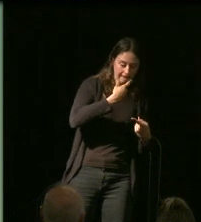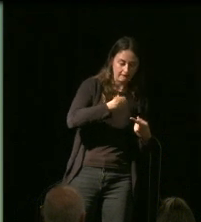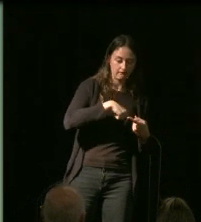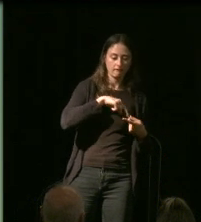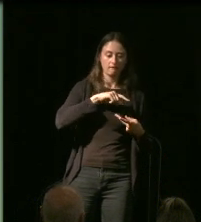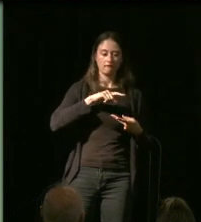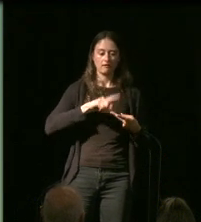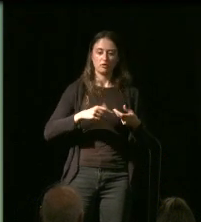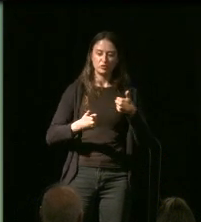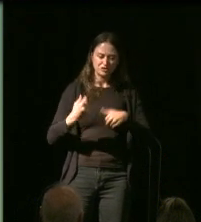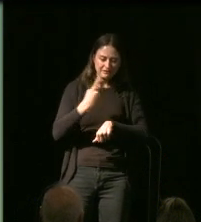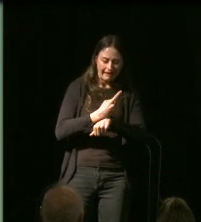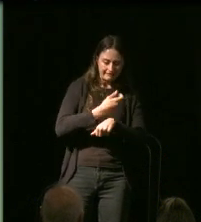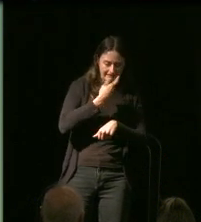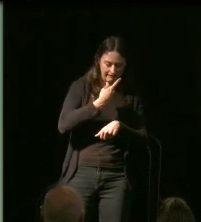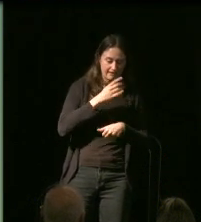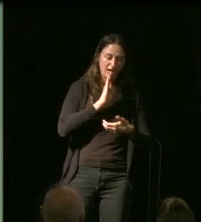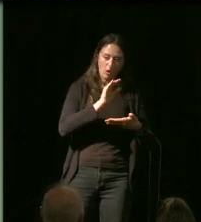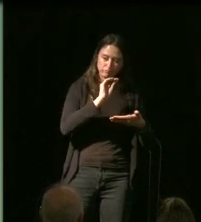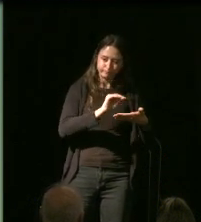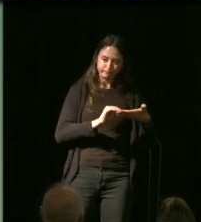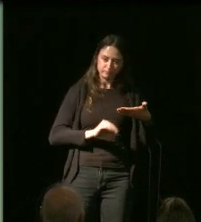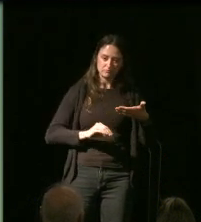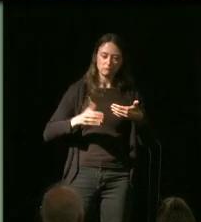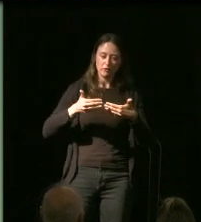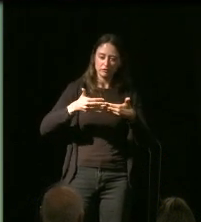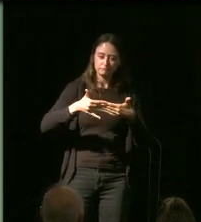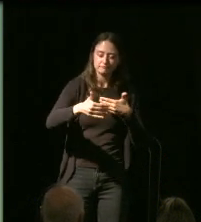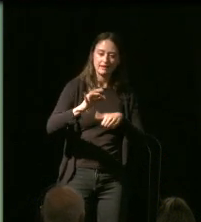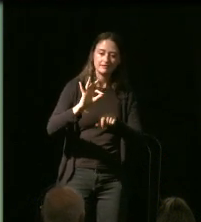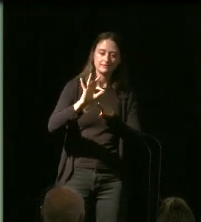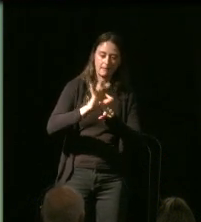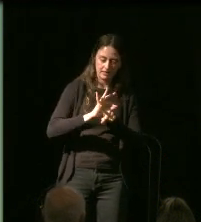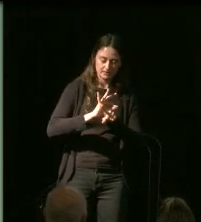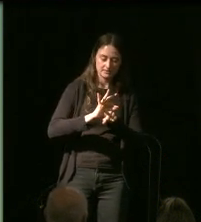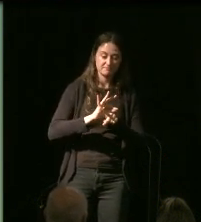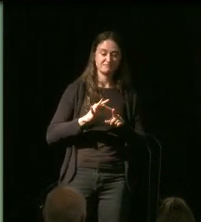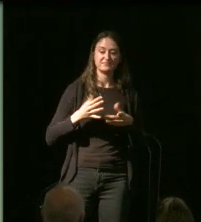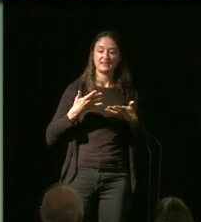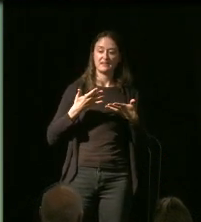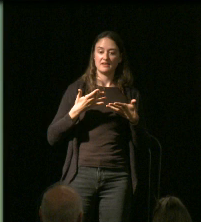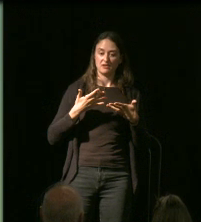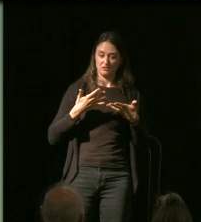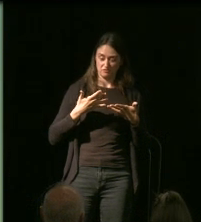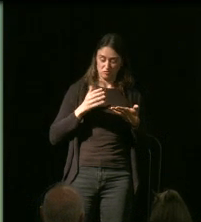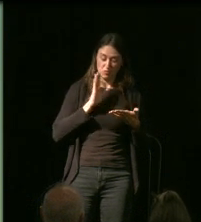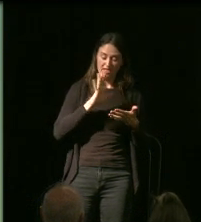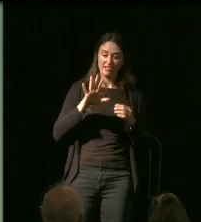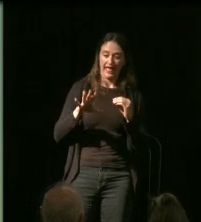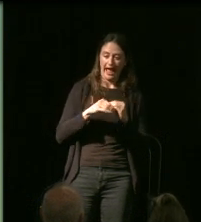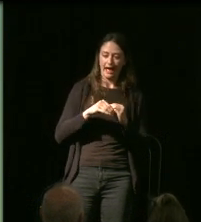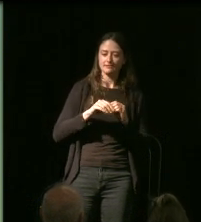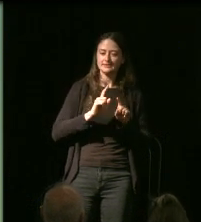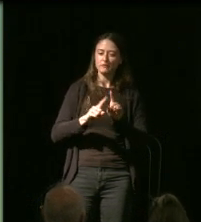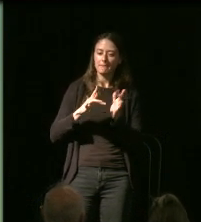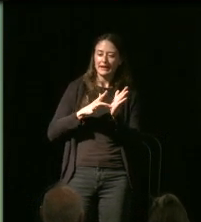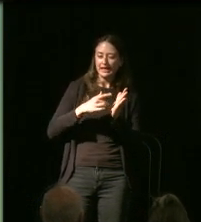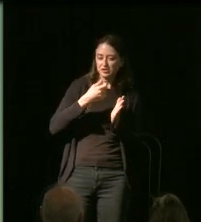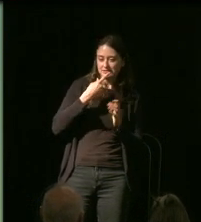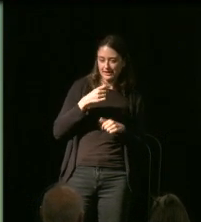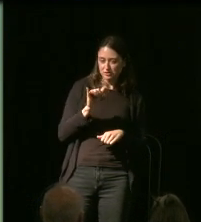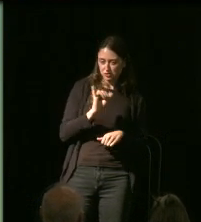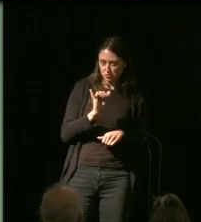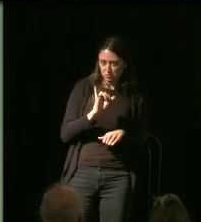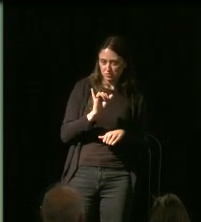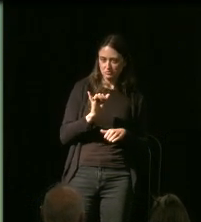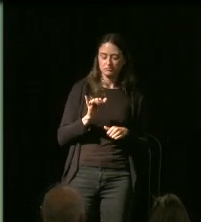as well as both our used medicine wrappers and our unused medication at each visit. So